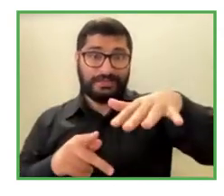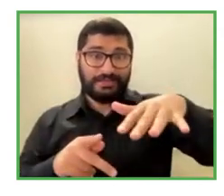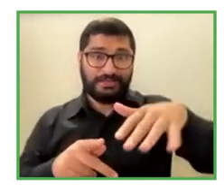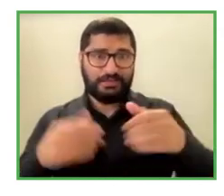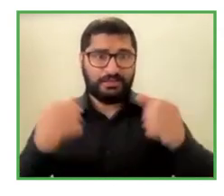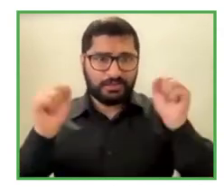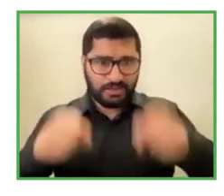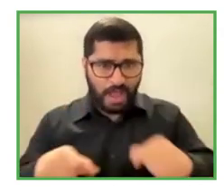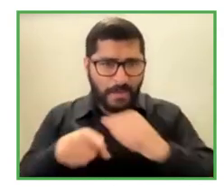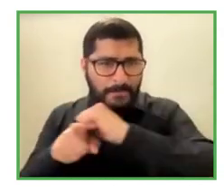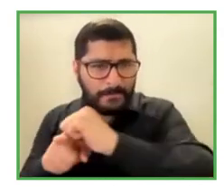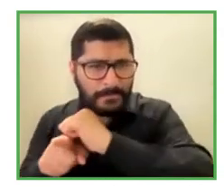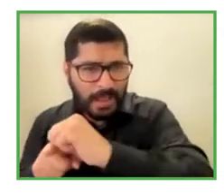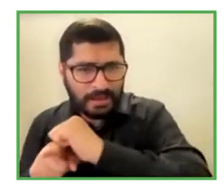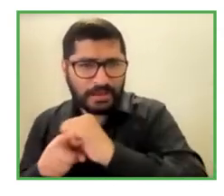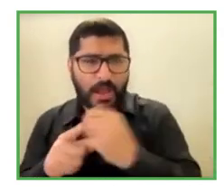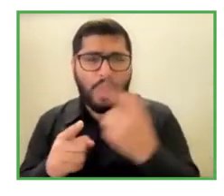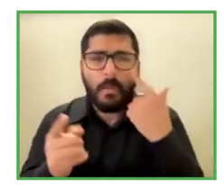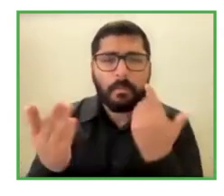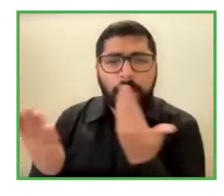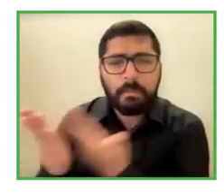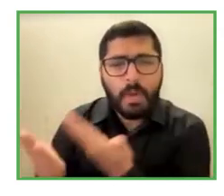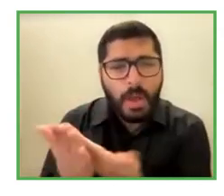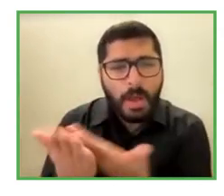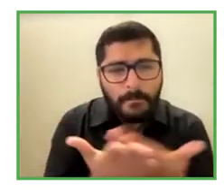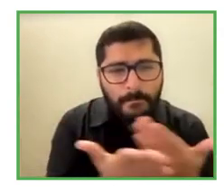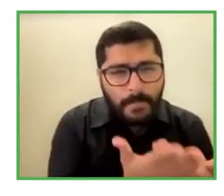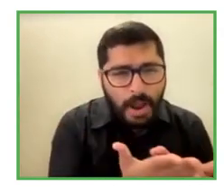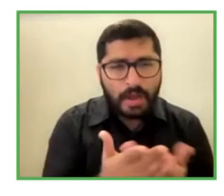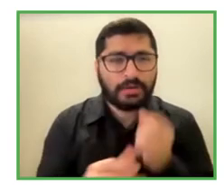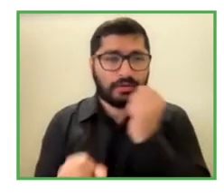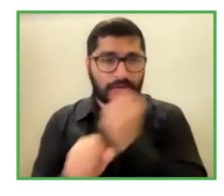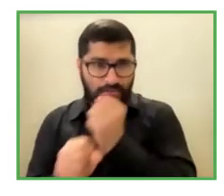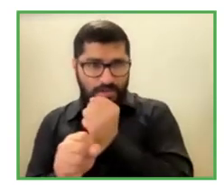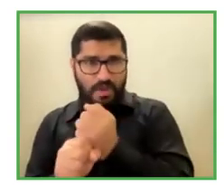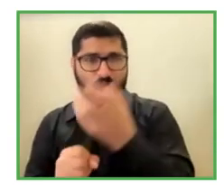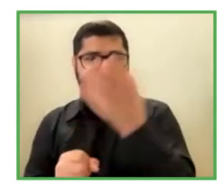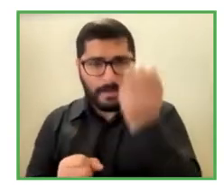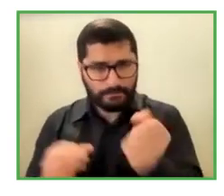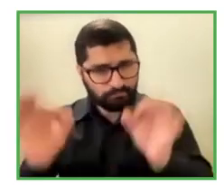simulation exercises of real work